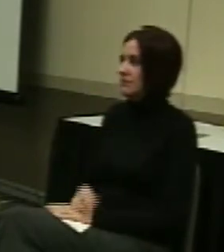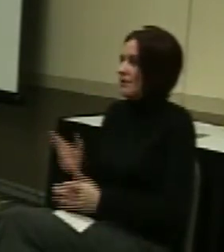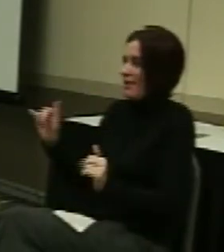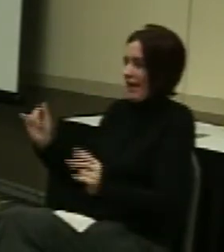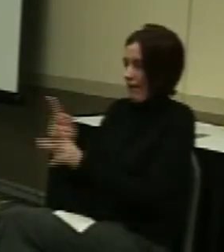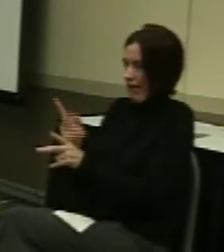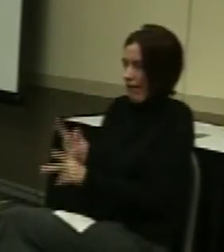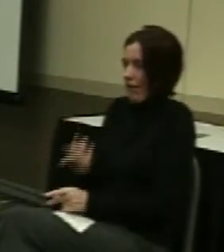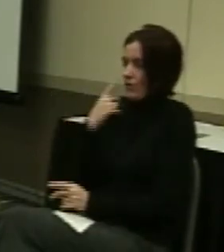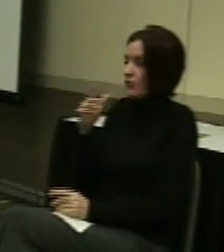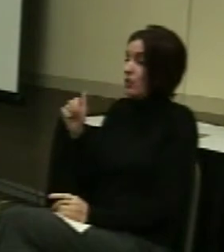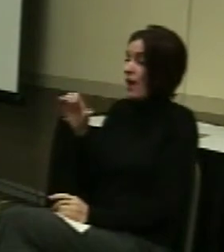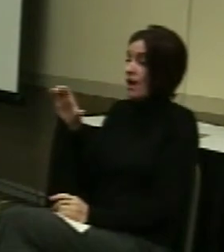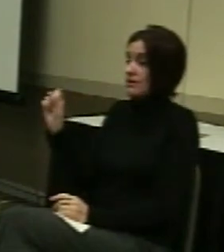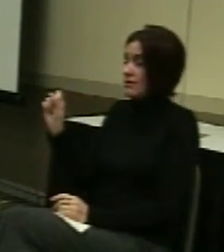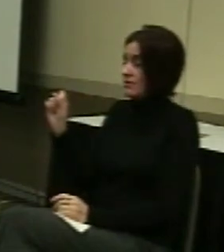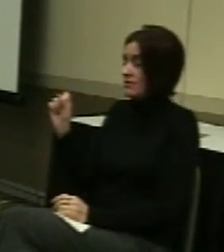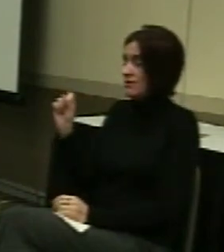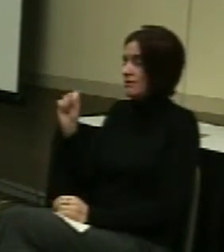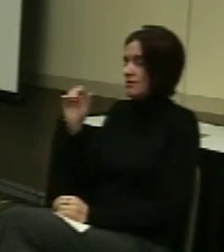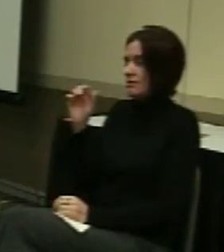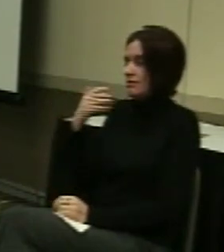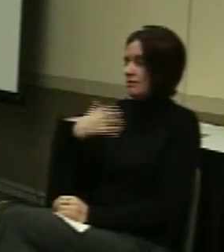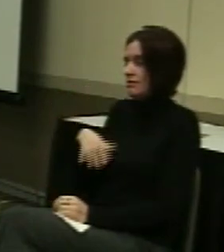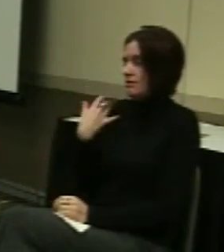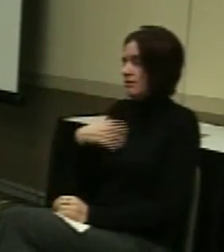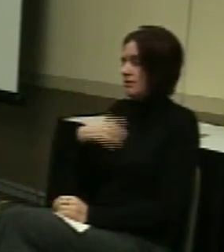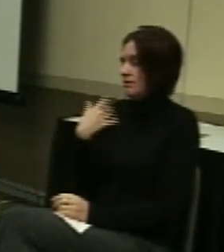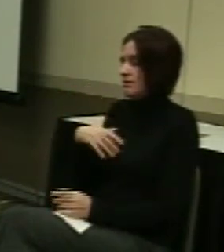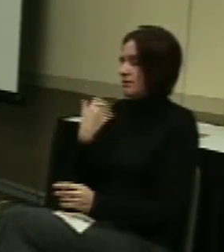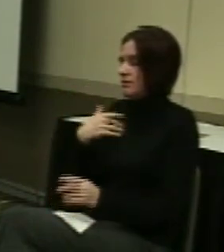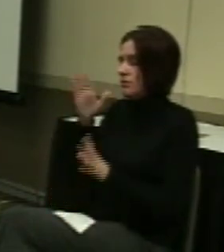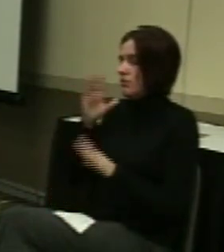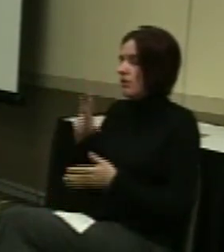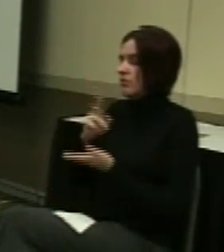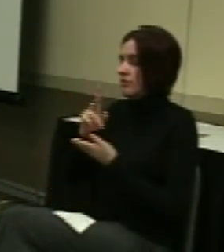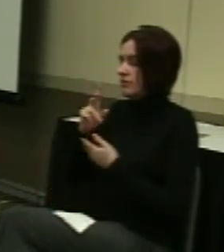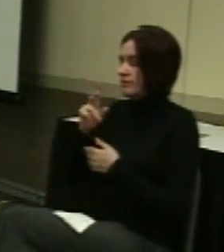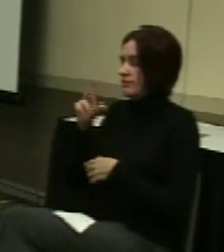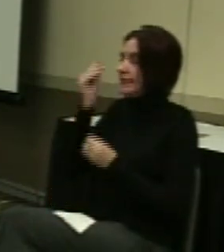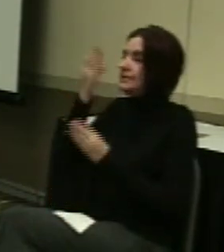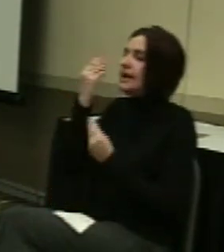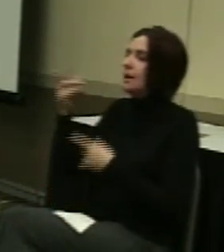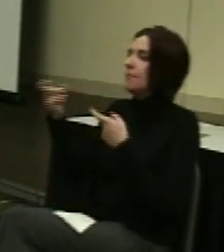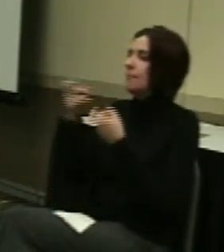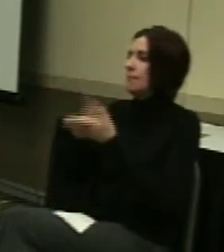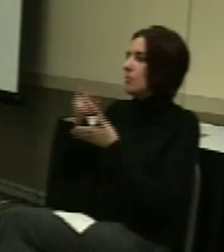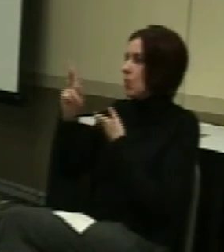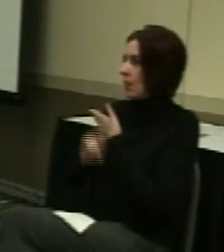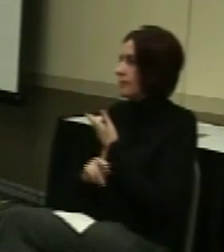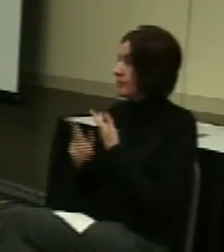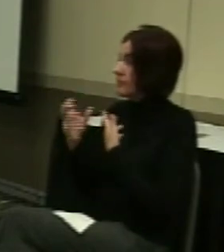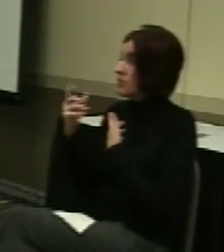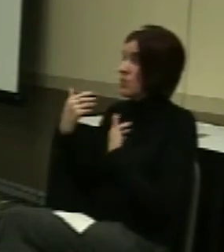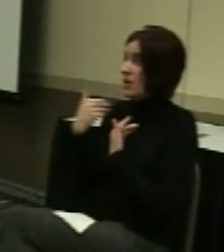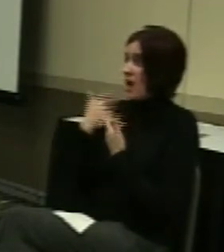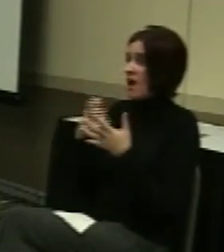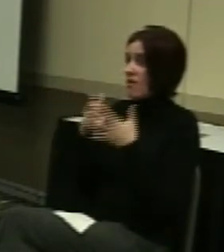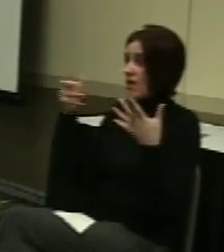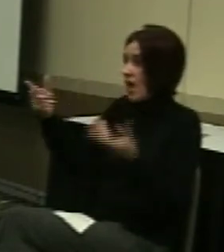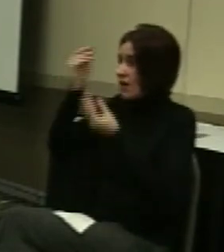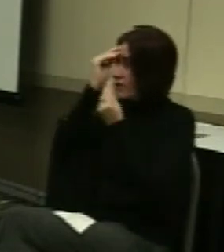So Access is an amazing data management program. So we have loads of data, and it's a matter